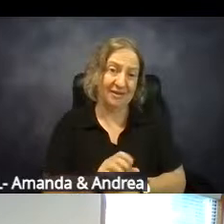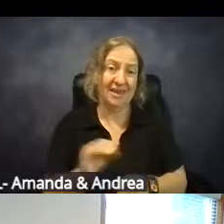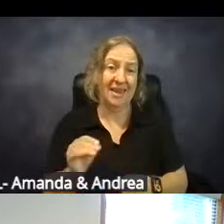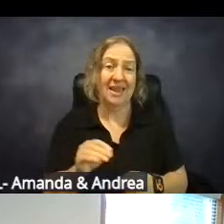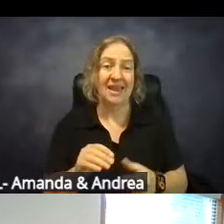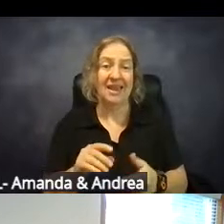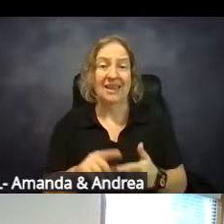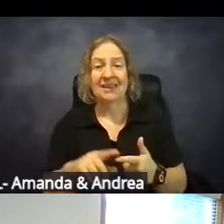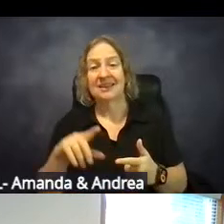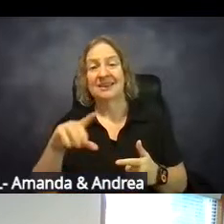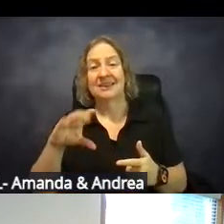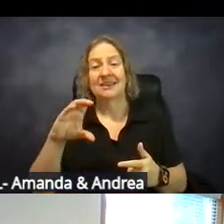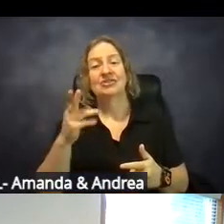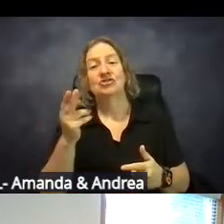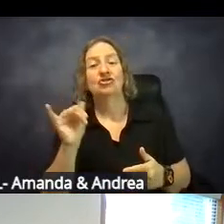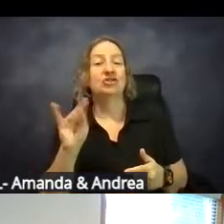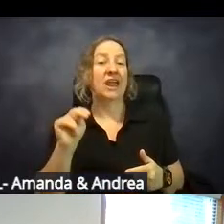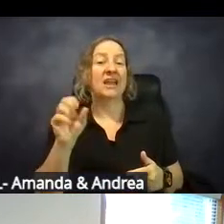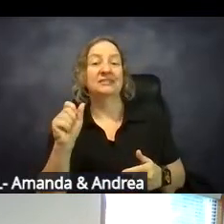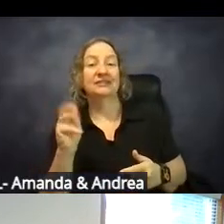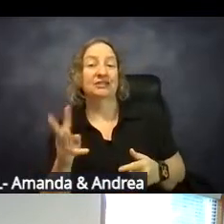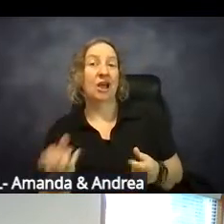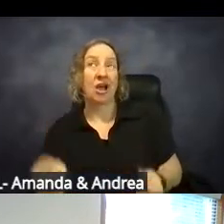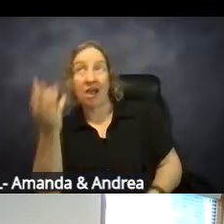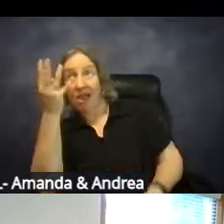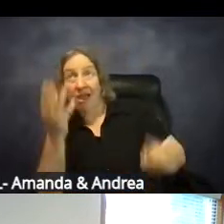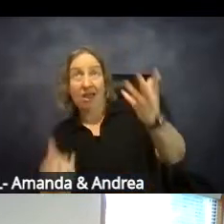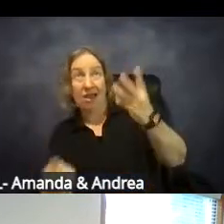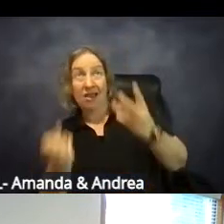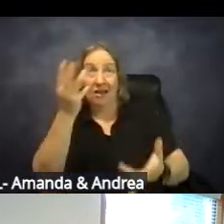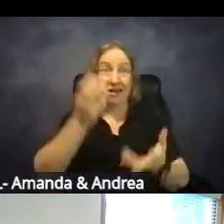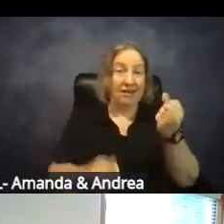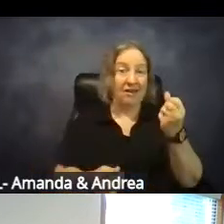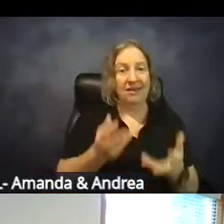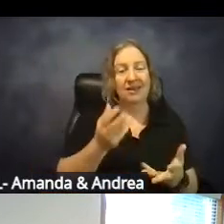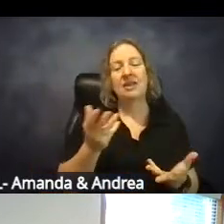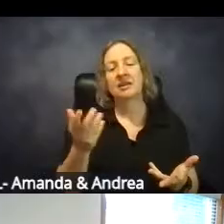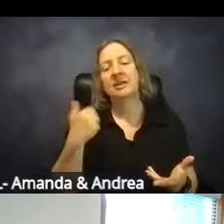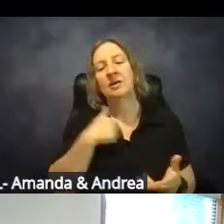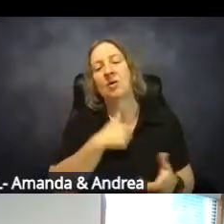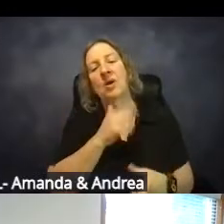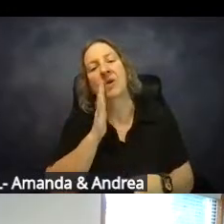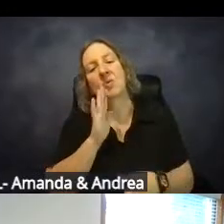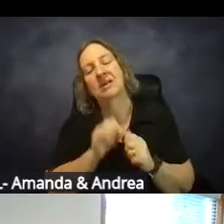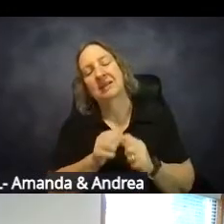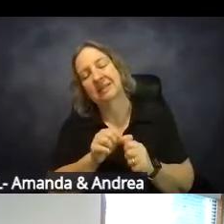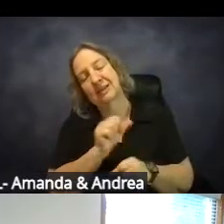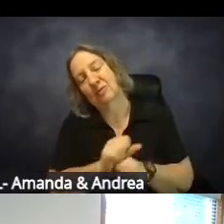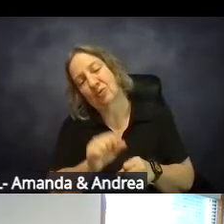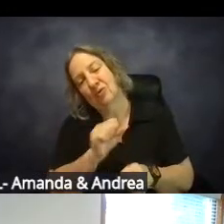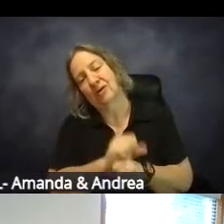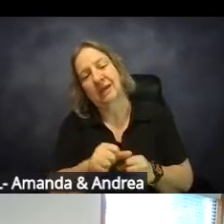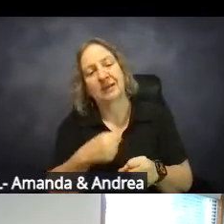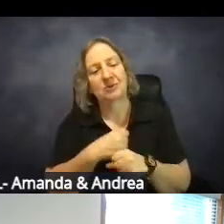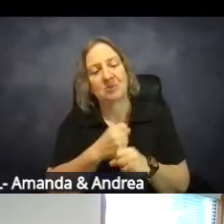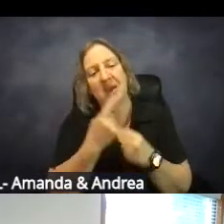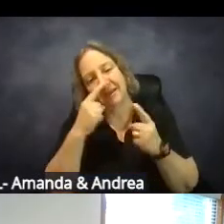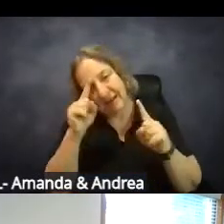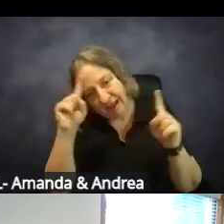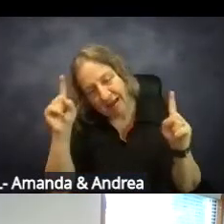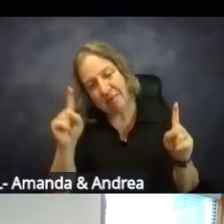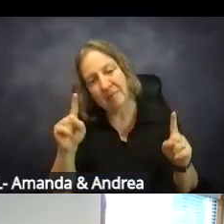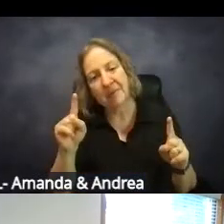chainsaws at the same time. So we're going to work. We're going to keep working to make this happen and get it